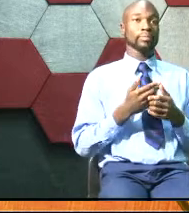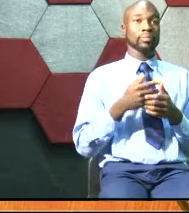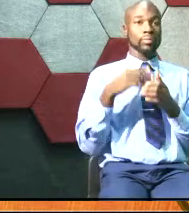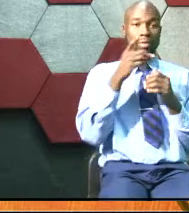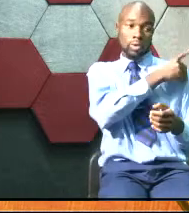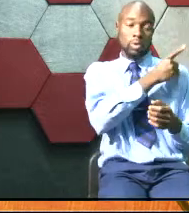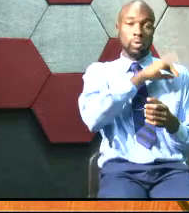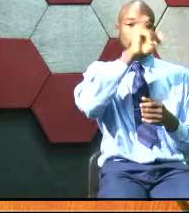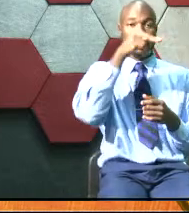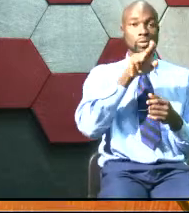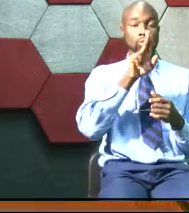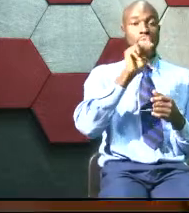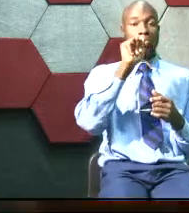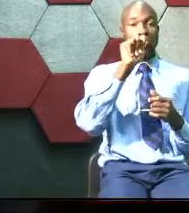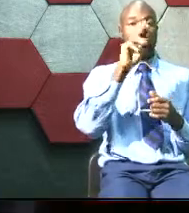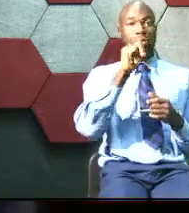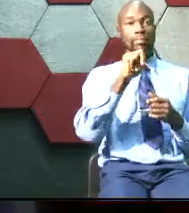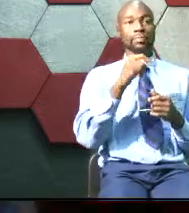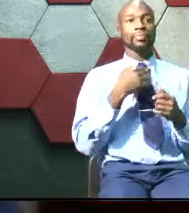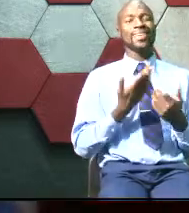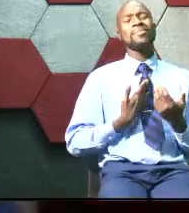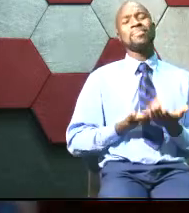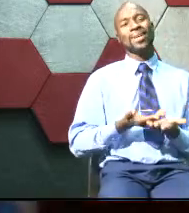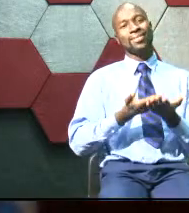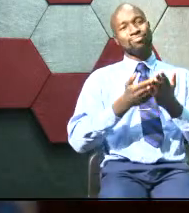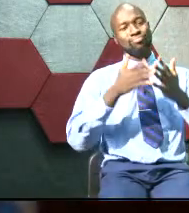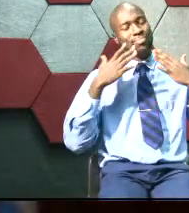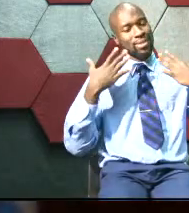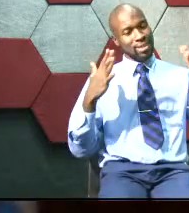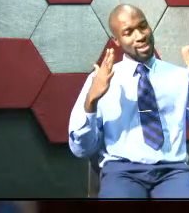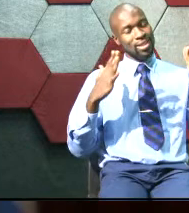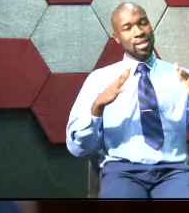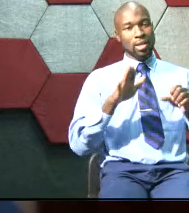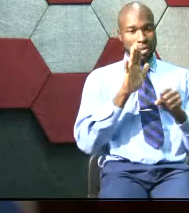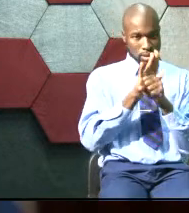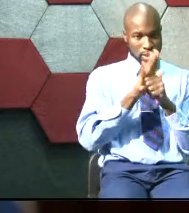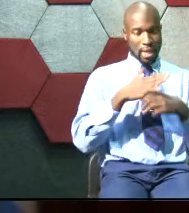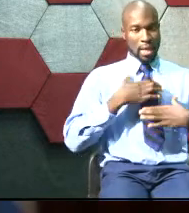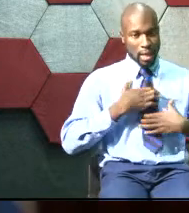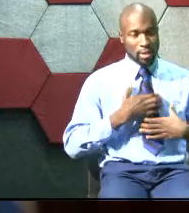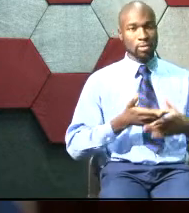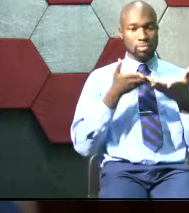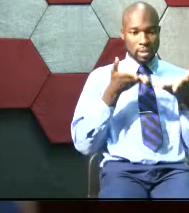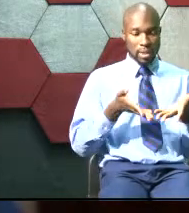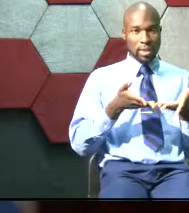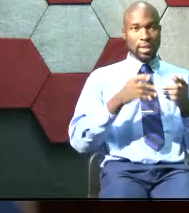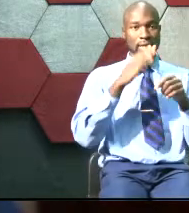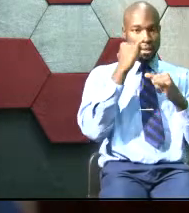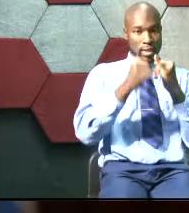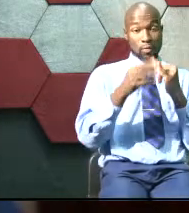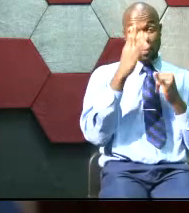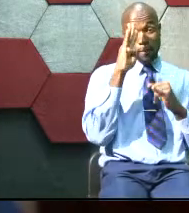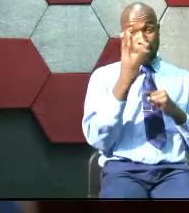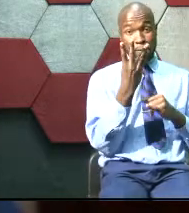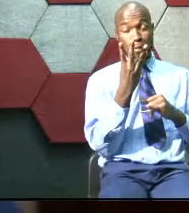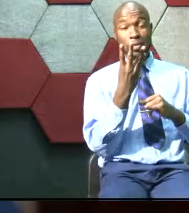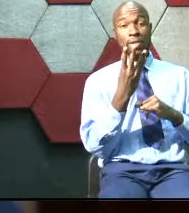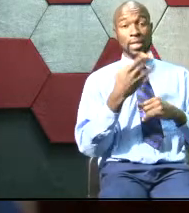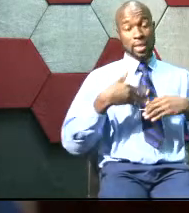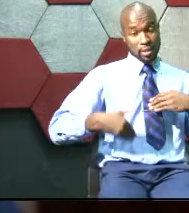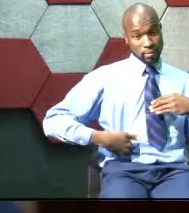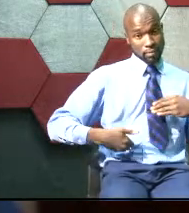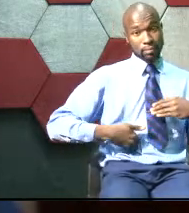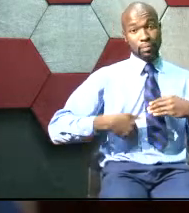it away from here. It is my great honor to be with you at the end of the 4th Young Scientist Kenya